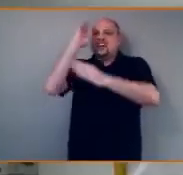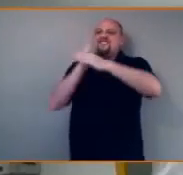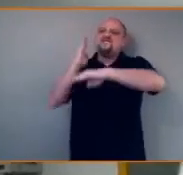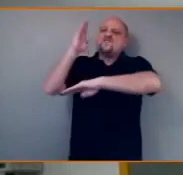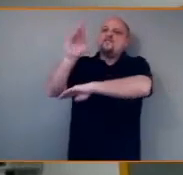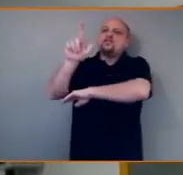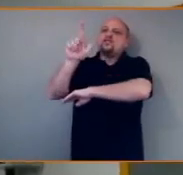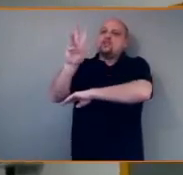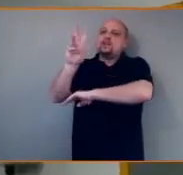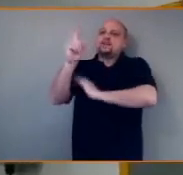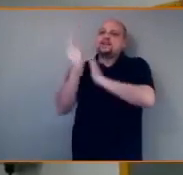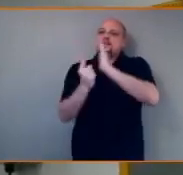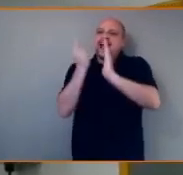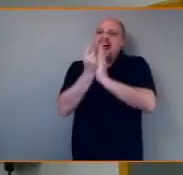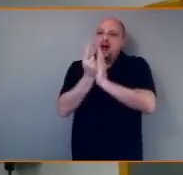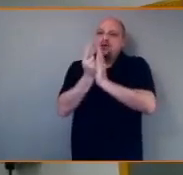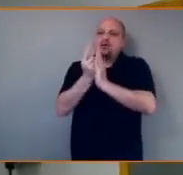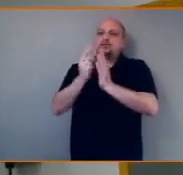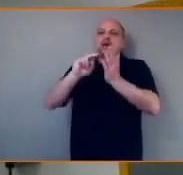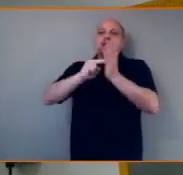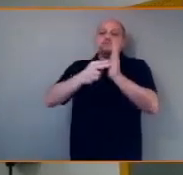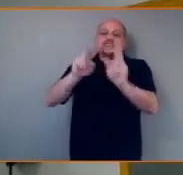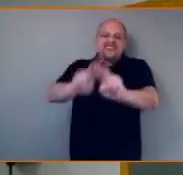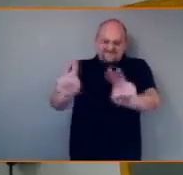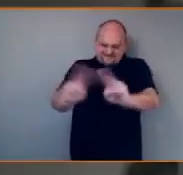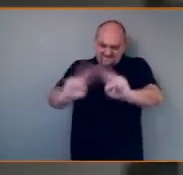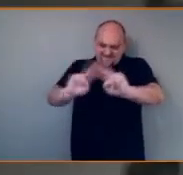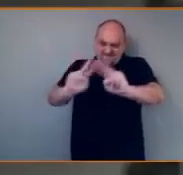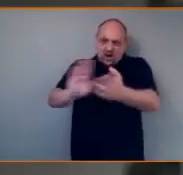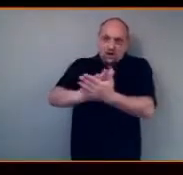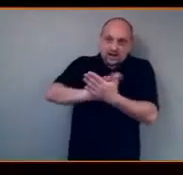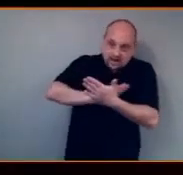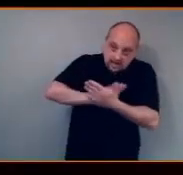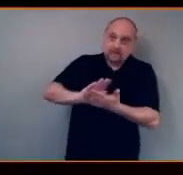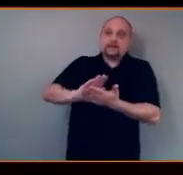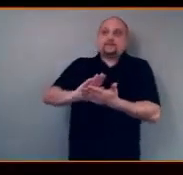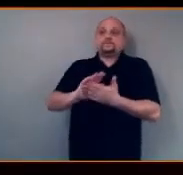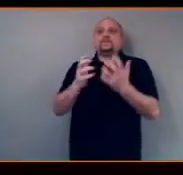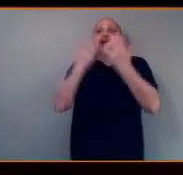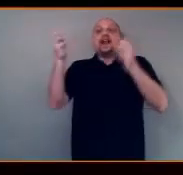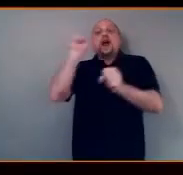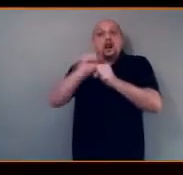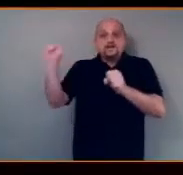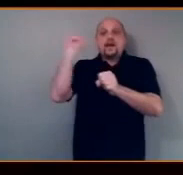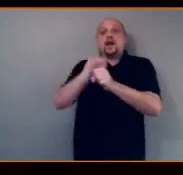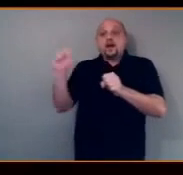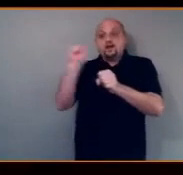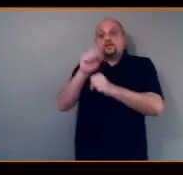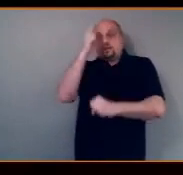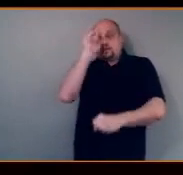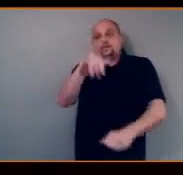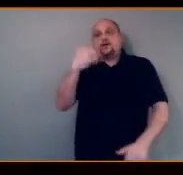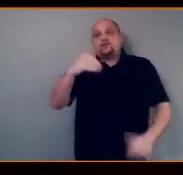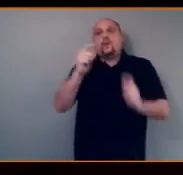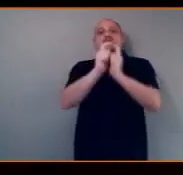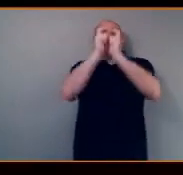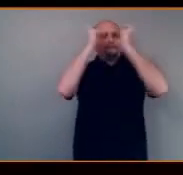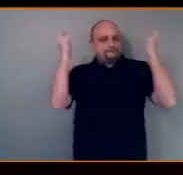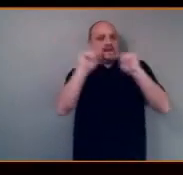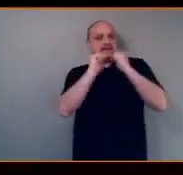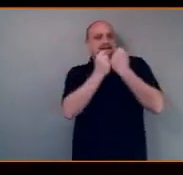hours. So they are ridiculously clean. A lot of effort went into that. A huge team made sure that that